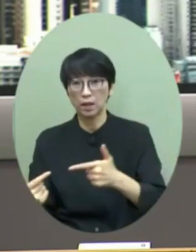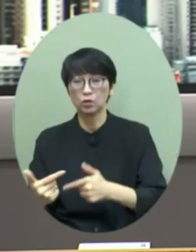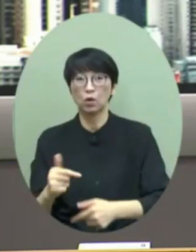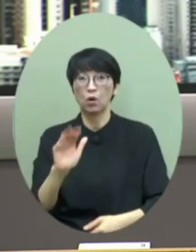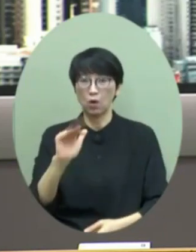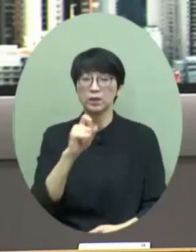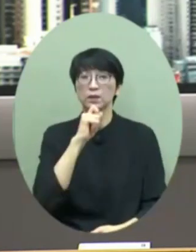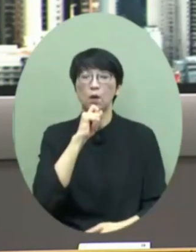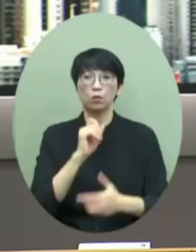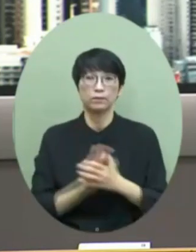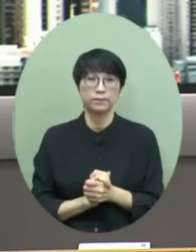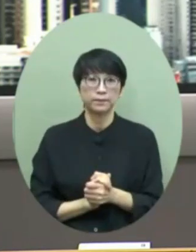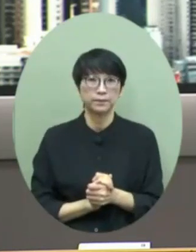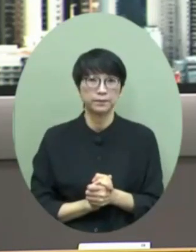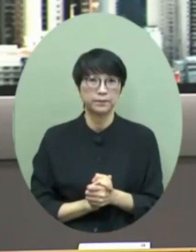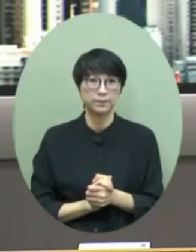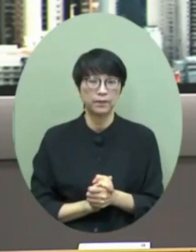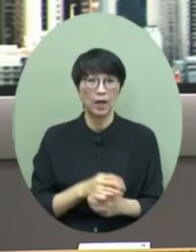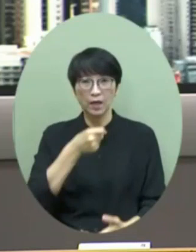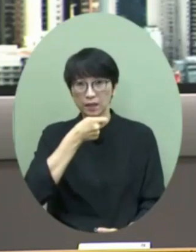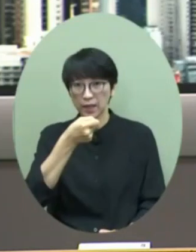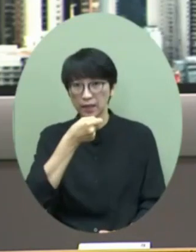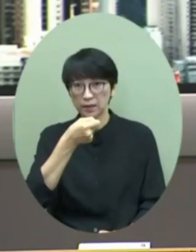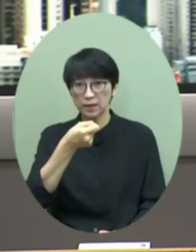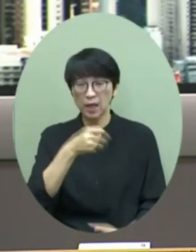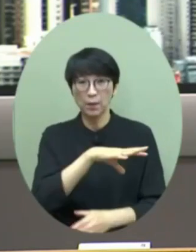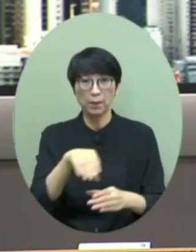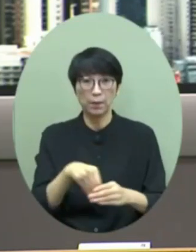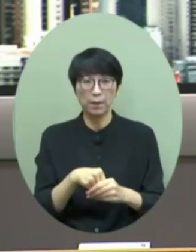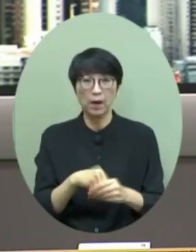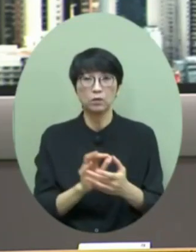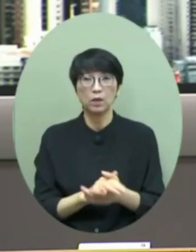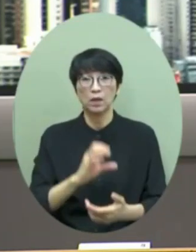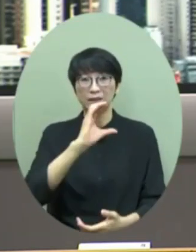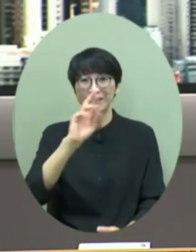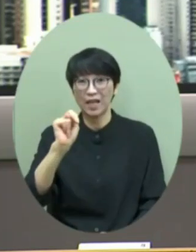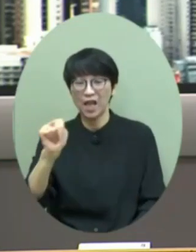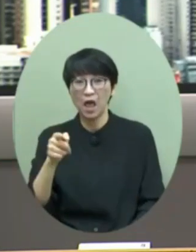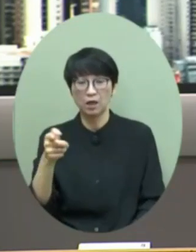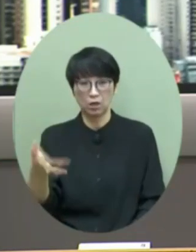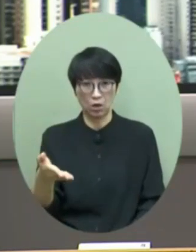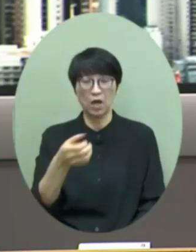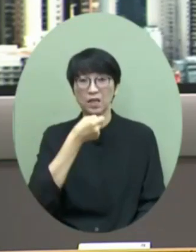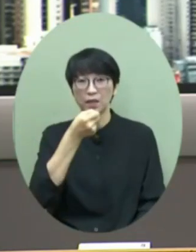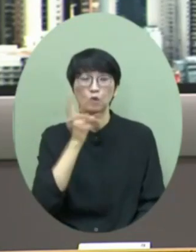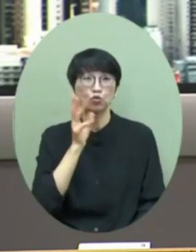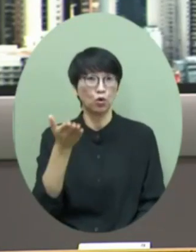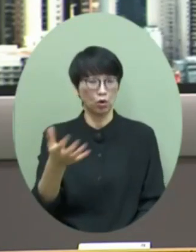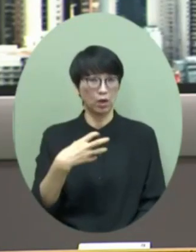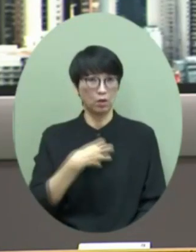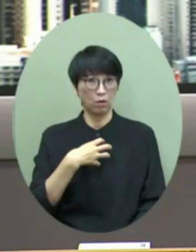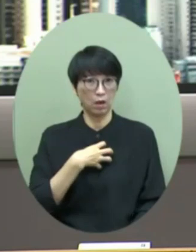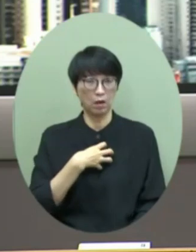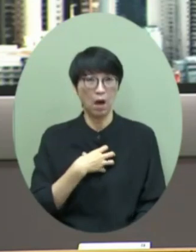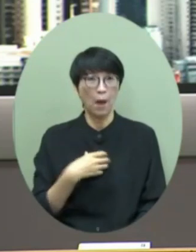CNN, they are discharging their role and they feel that something is not right, they want to criticize, I don't see why that